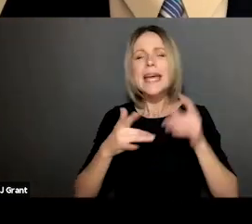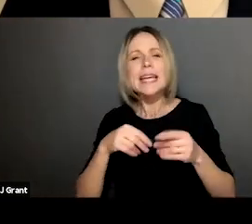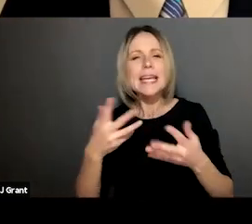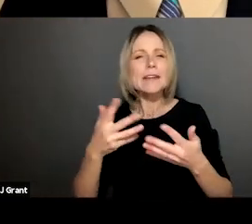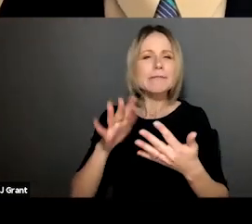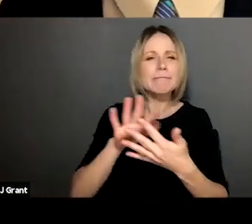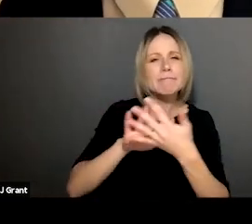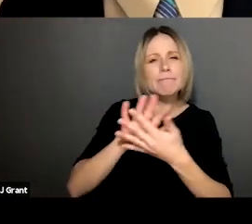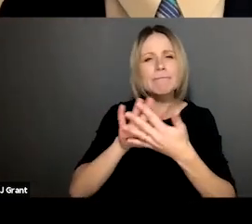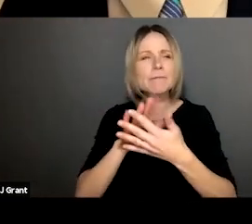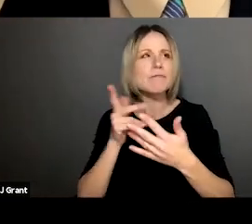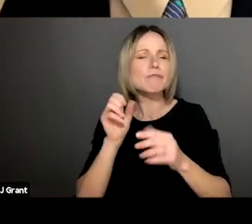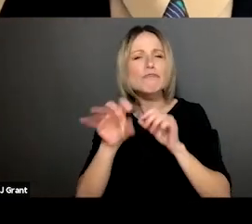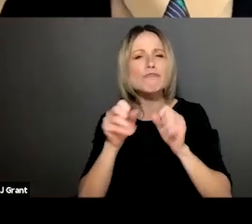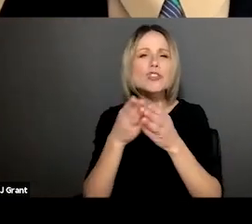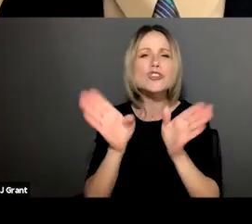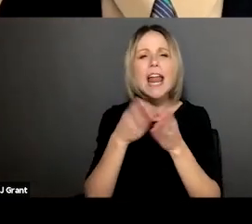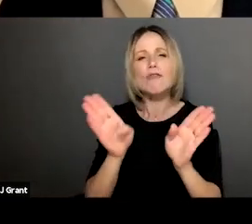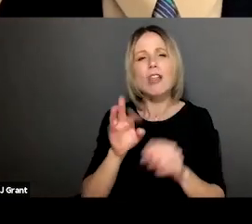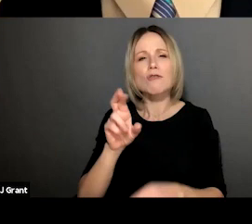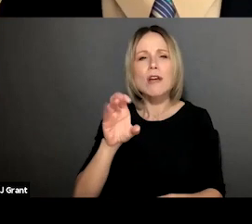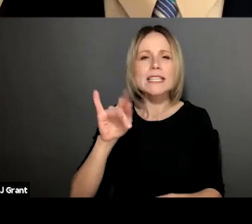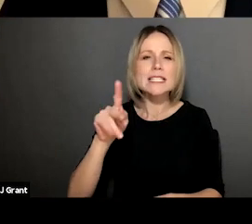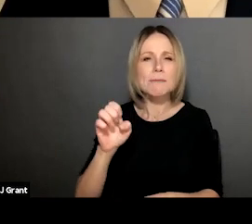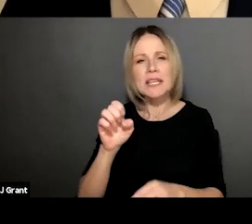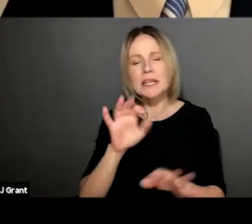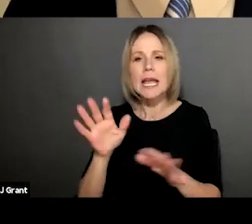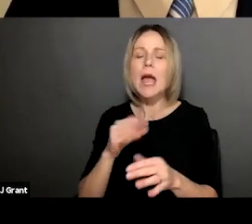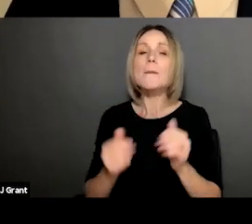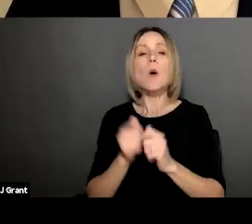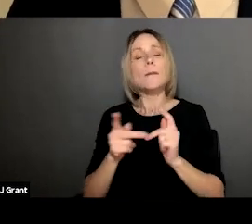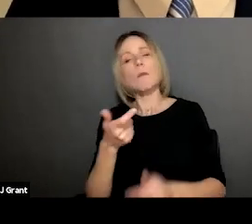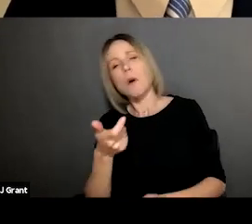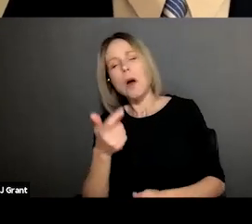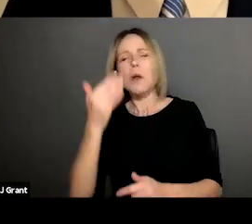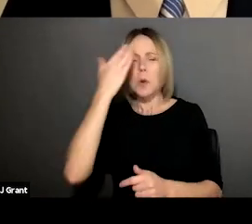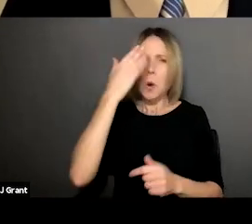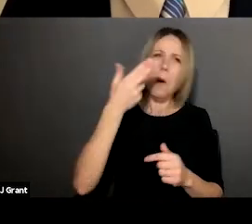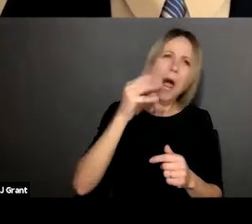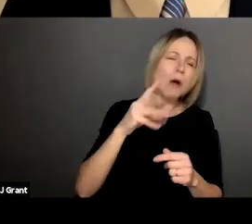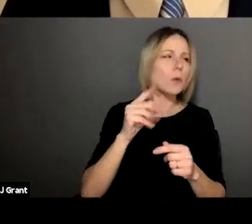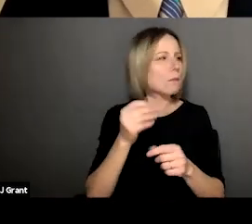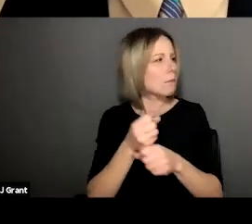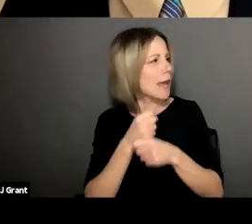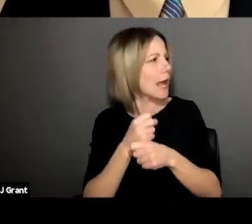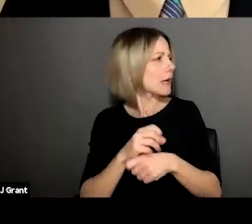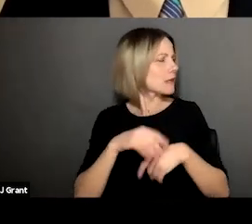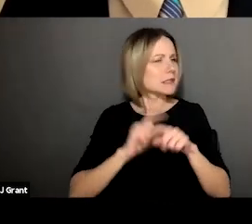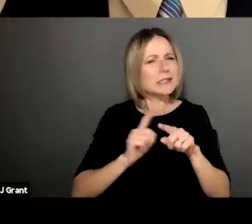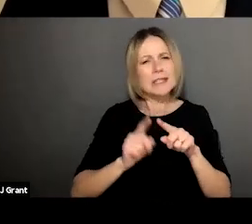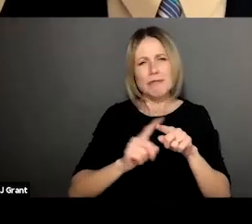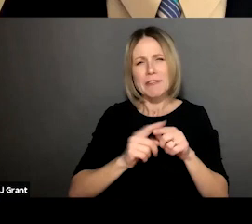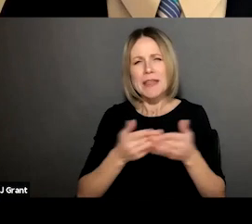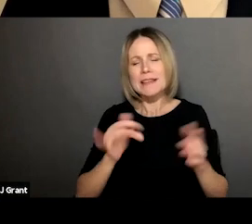And most of the time, the people generally know how to do things like make shoe buns or, make a shaboost, that kind of thing.